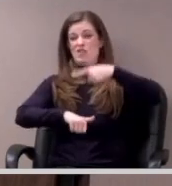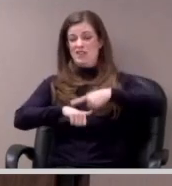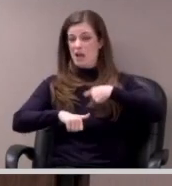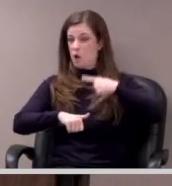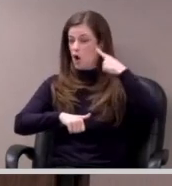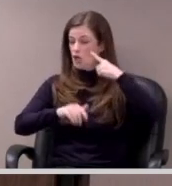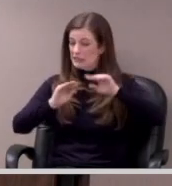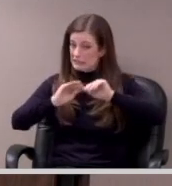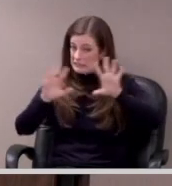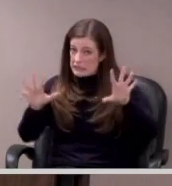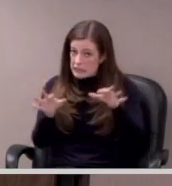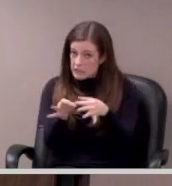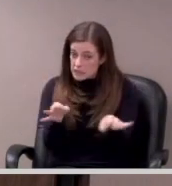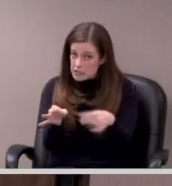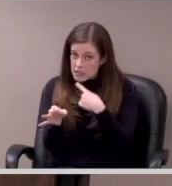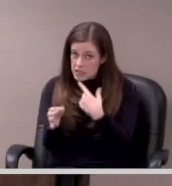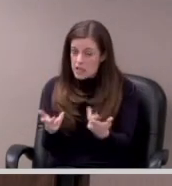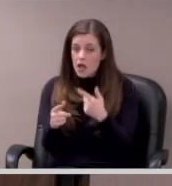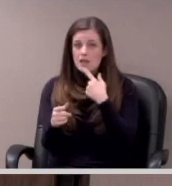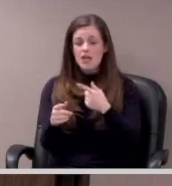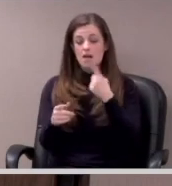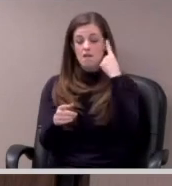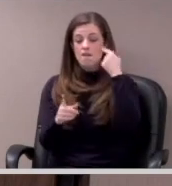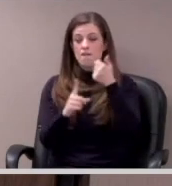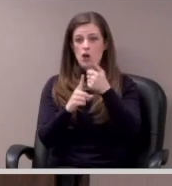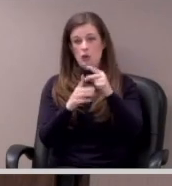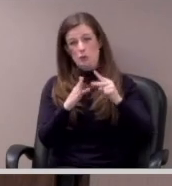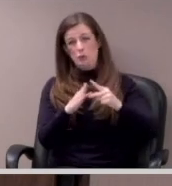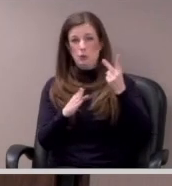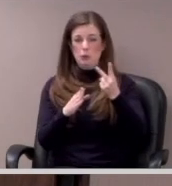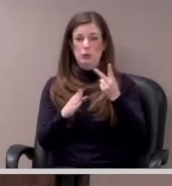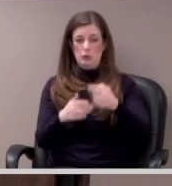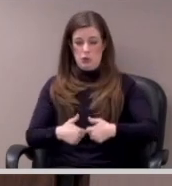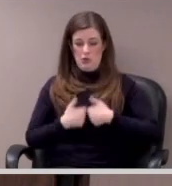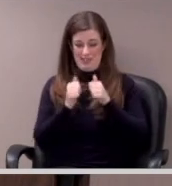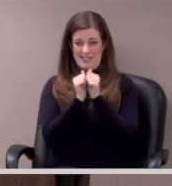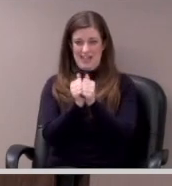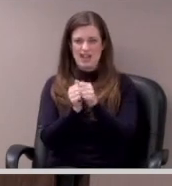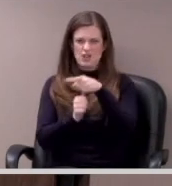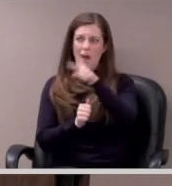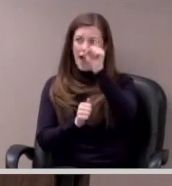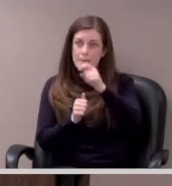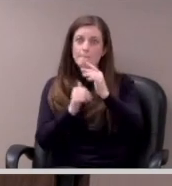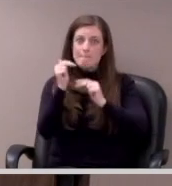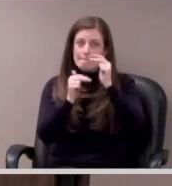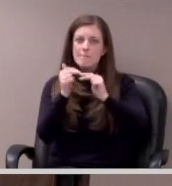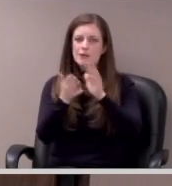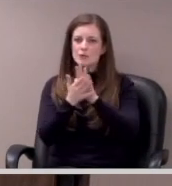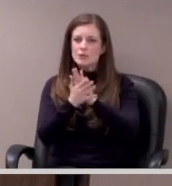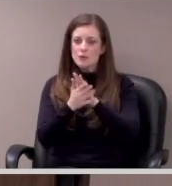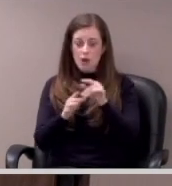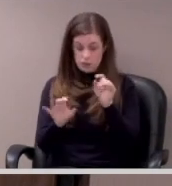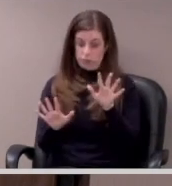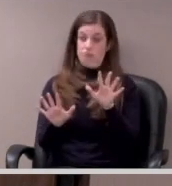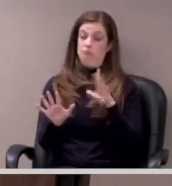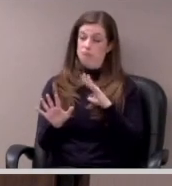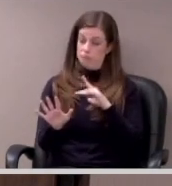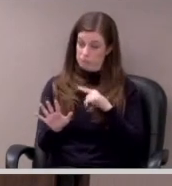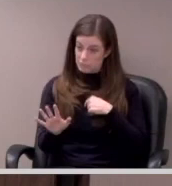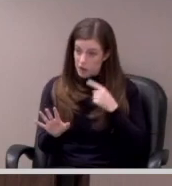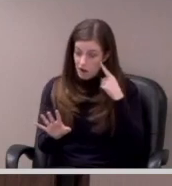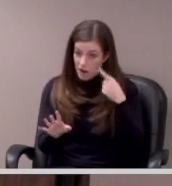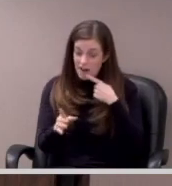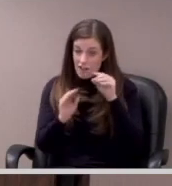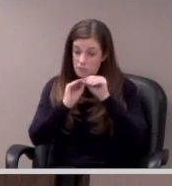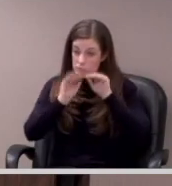clearly stated that in order to do a dual reside, that you're gonna have to build a school. I was ecstatic that I actually heard that come out